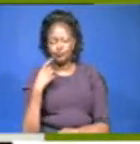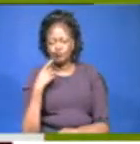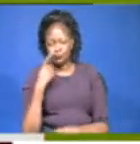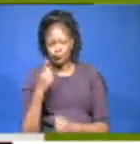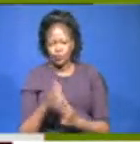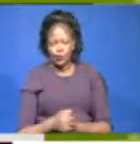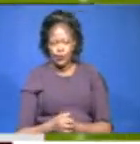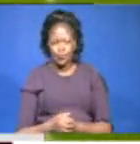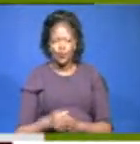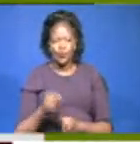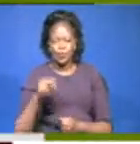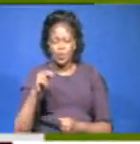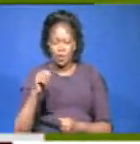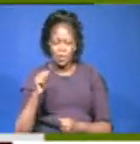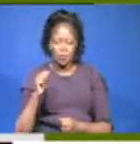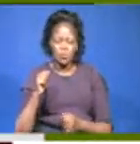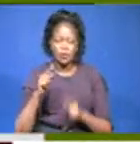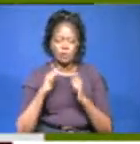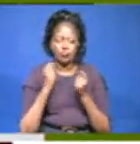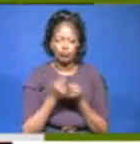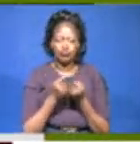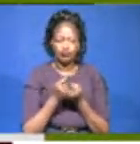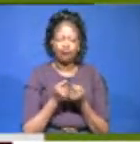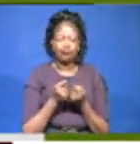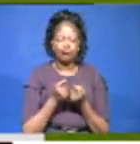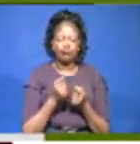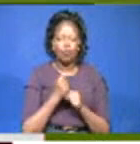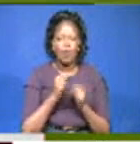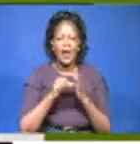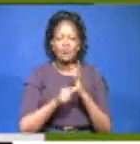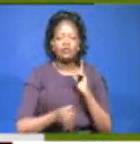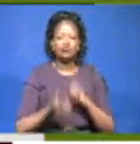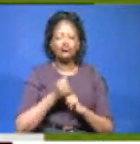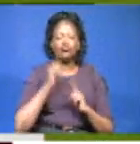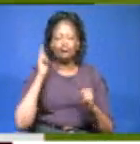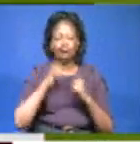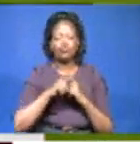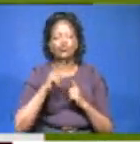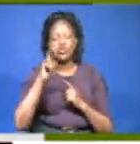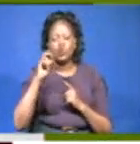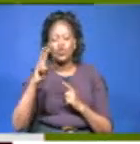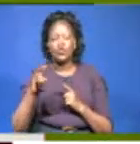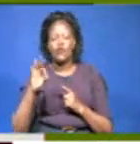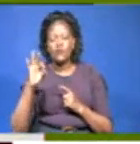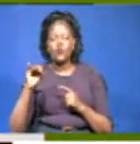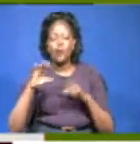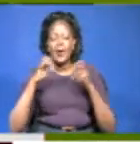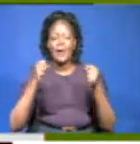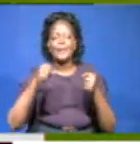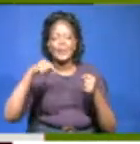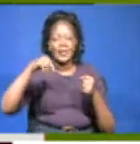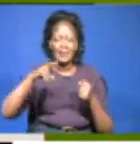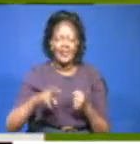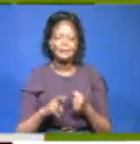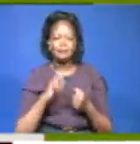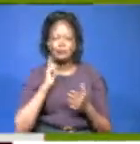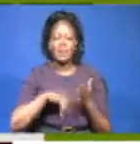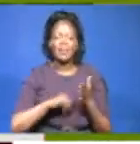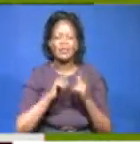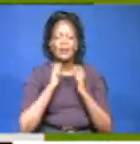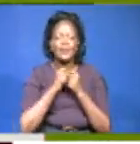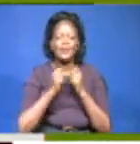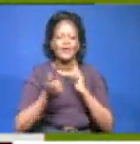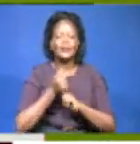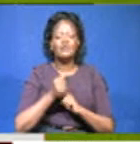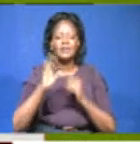to prioritize teamwork in order to attain their goals at the 2022 FIFA World Cup in Qatar. The former Sunderland player said the team could achieve the